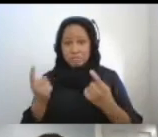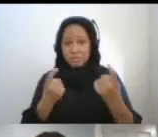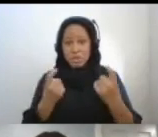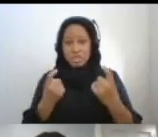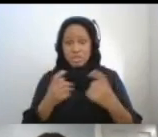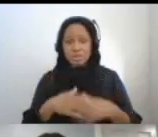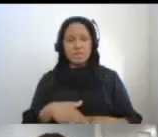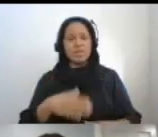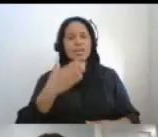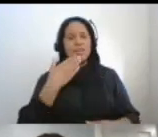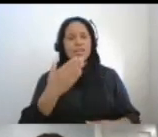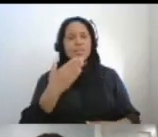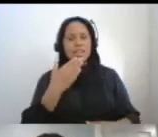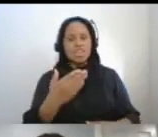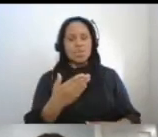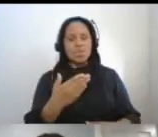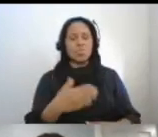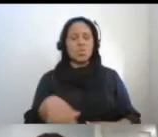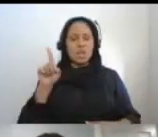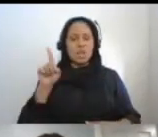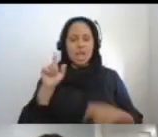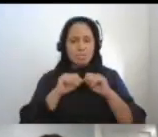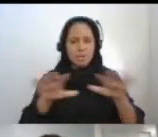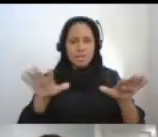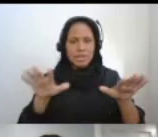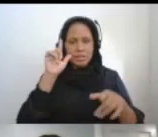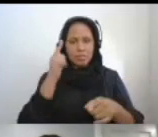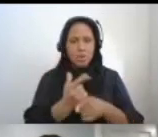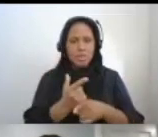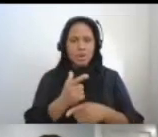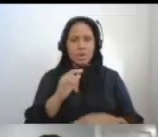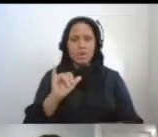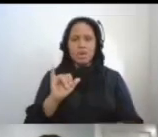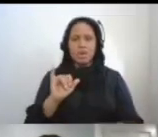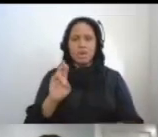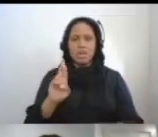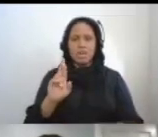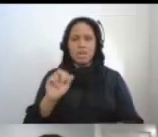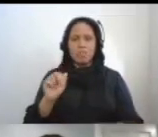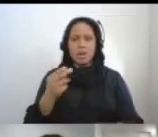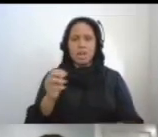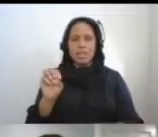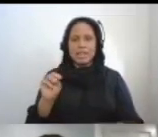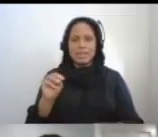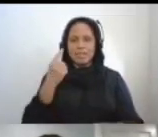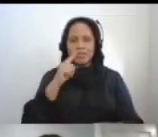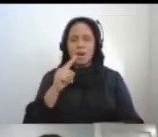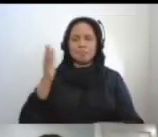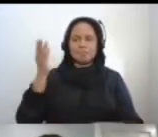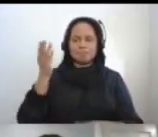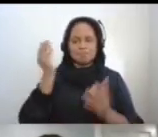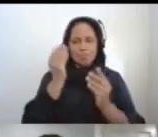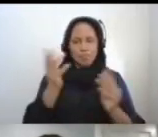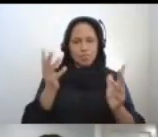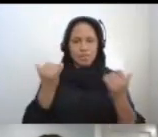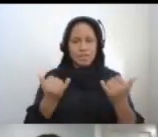Jazakallah khair, Brother Ibrahim, for doing this very informative session today. If anyone has any questions, please put them